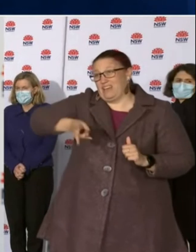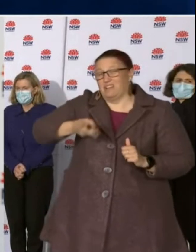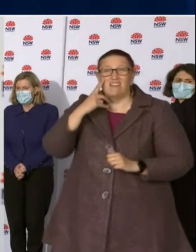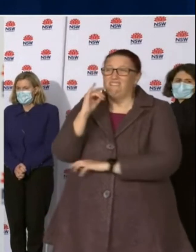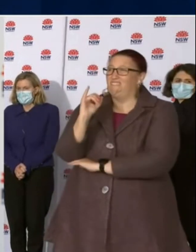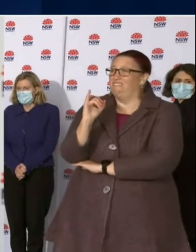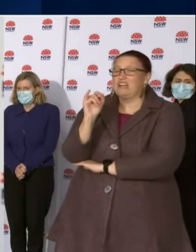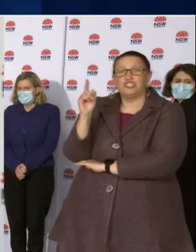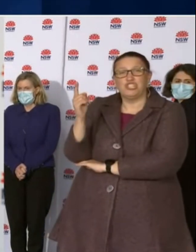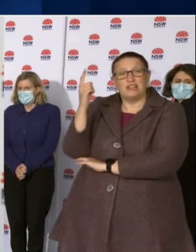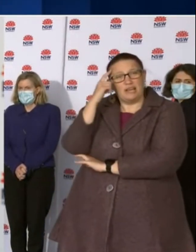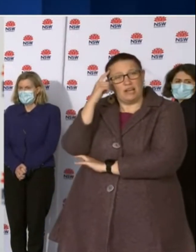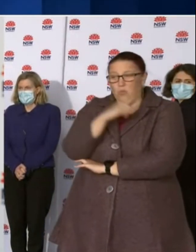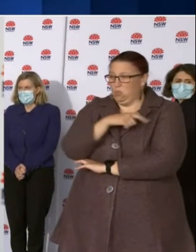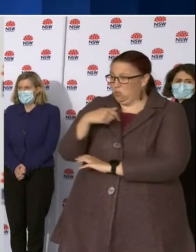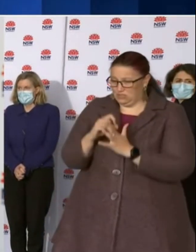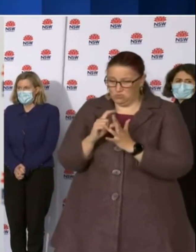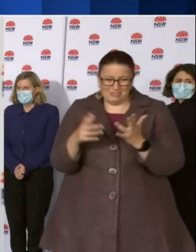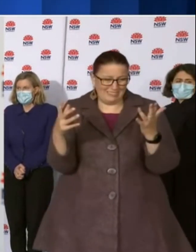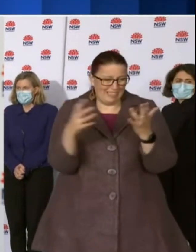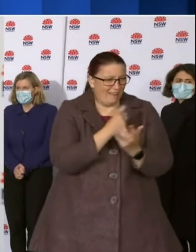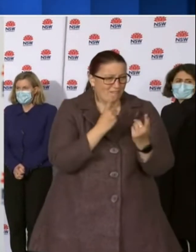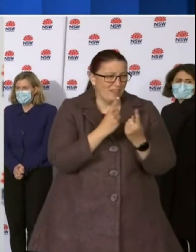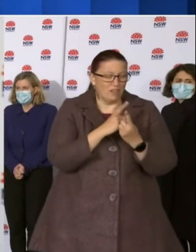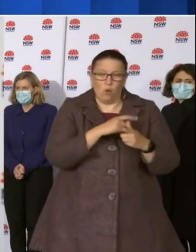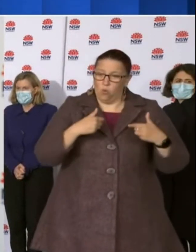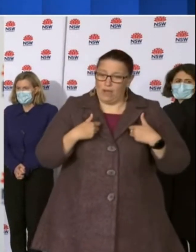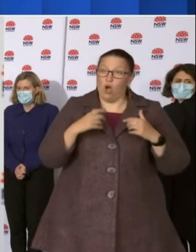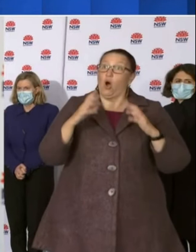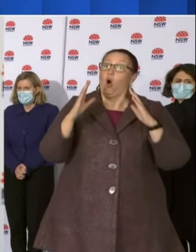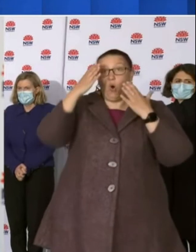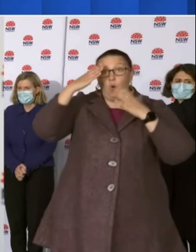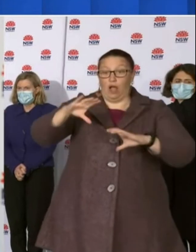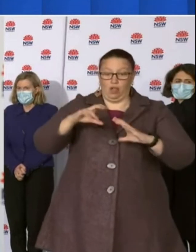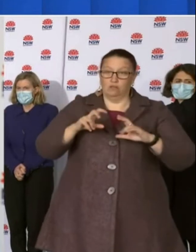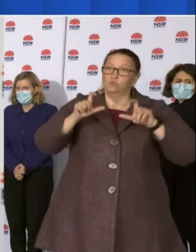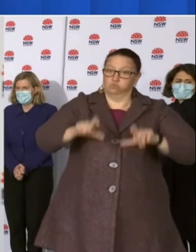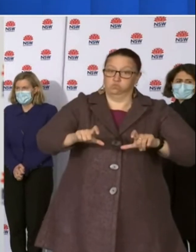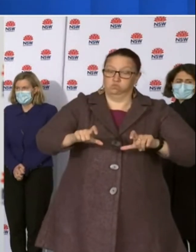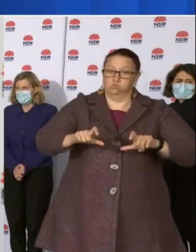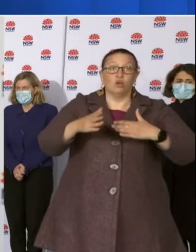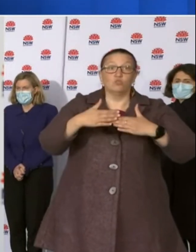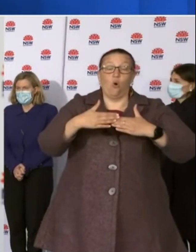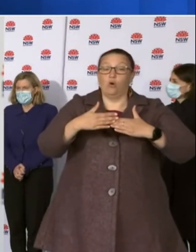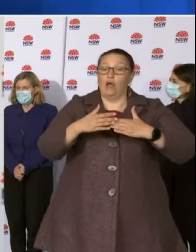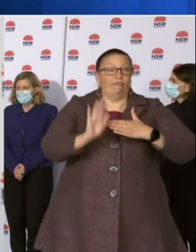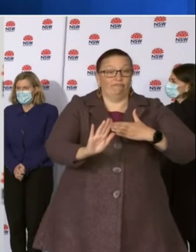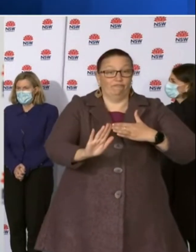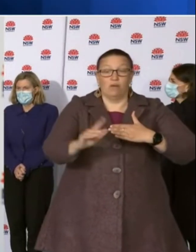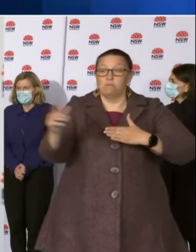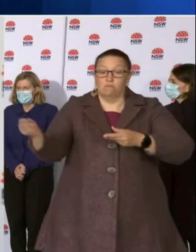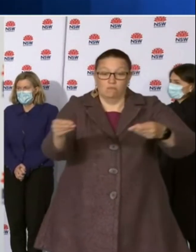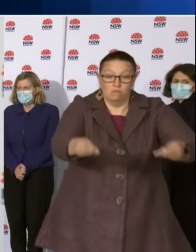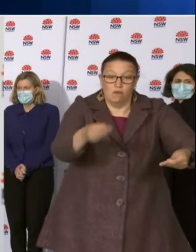she could actually think that the measures that we are taking to keep our community safe can be treated with such juvenile, imbecilic